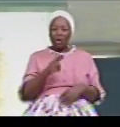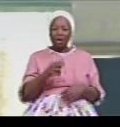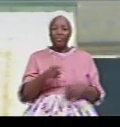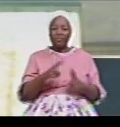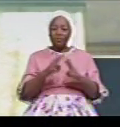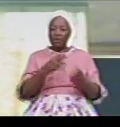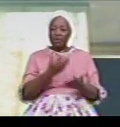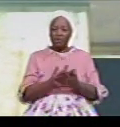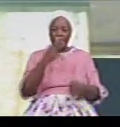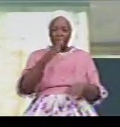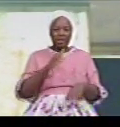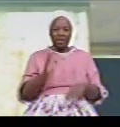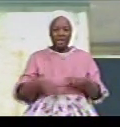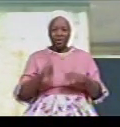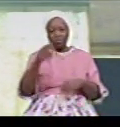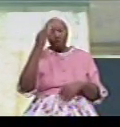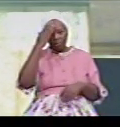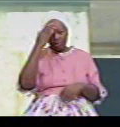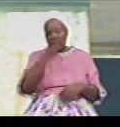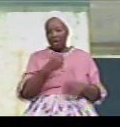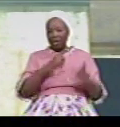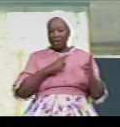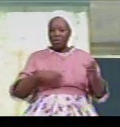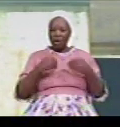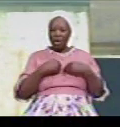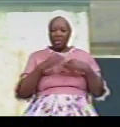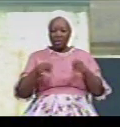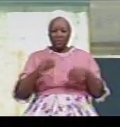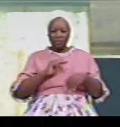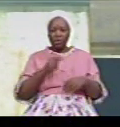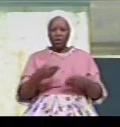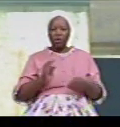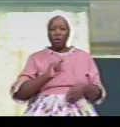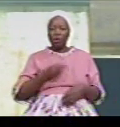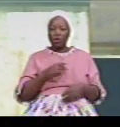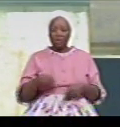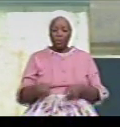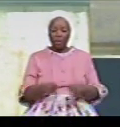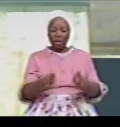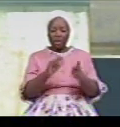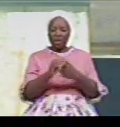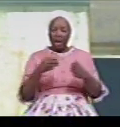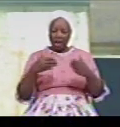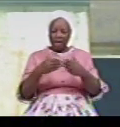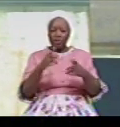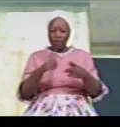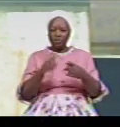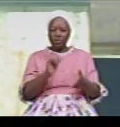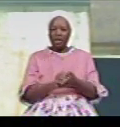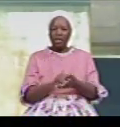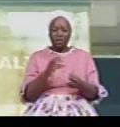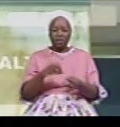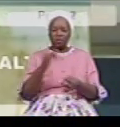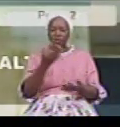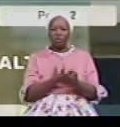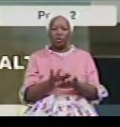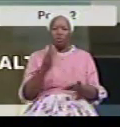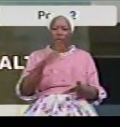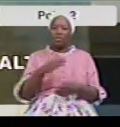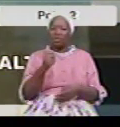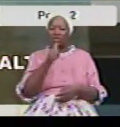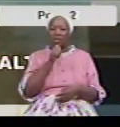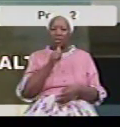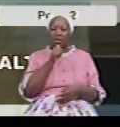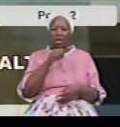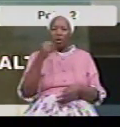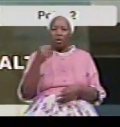Lord has given us the path that leads to that spiritual wealth. The secret